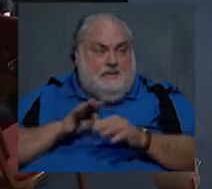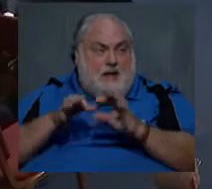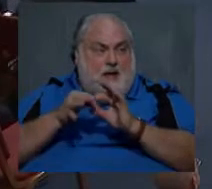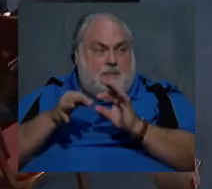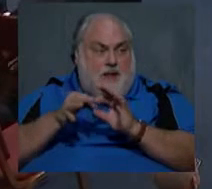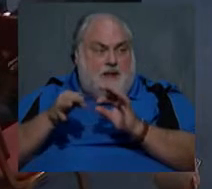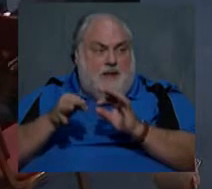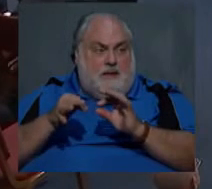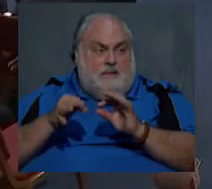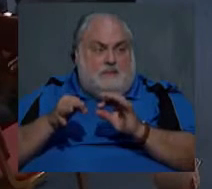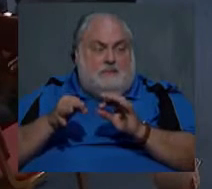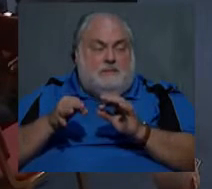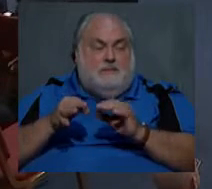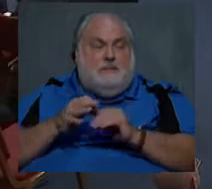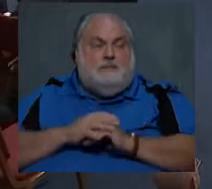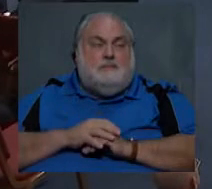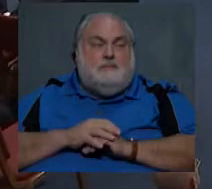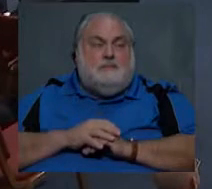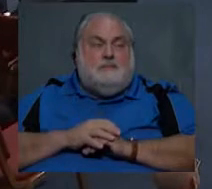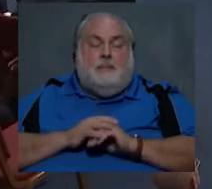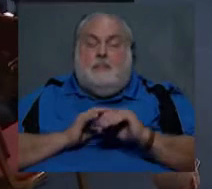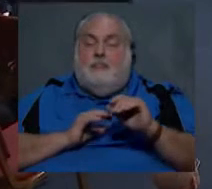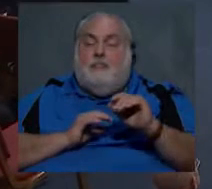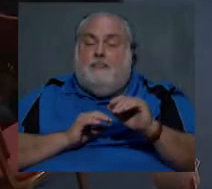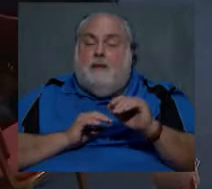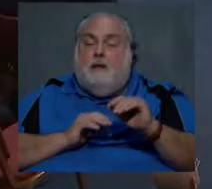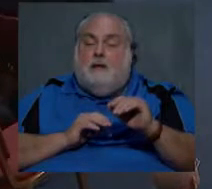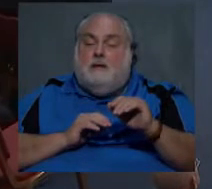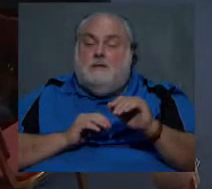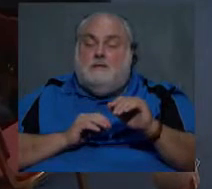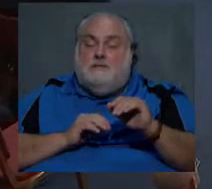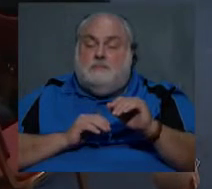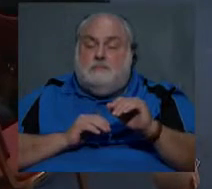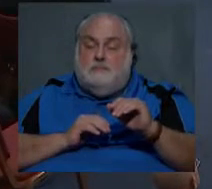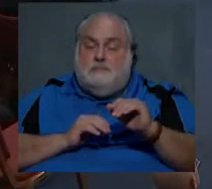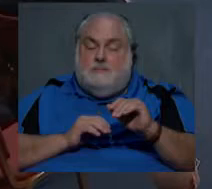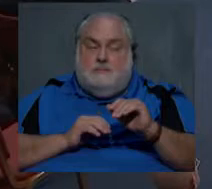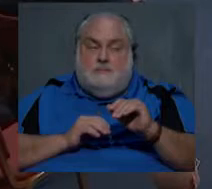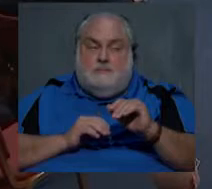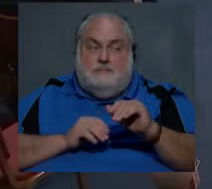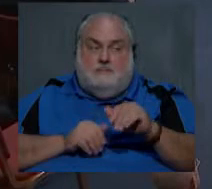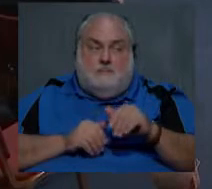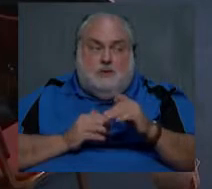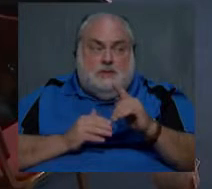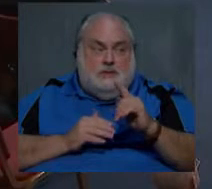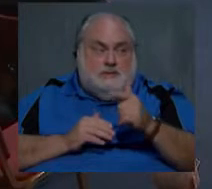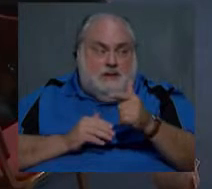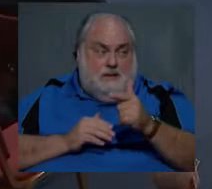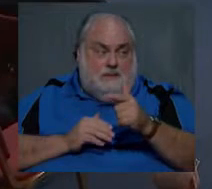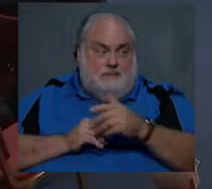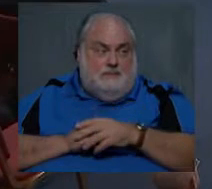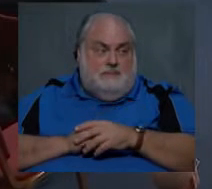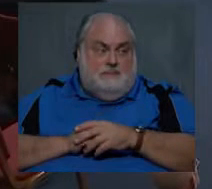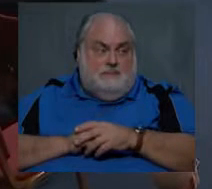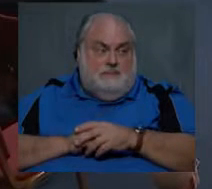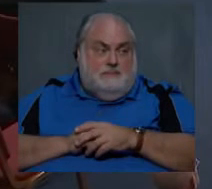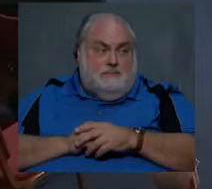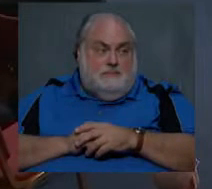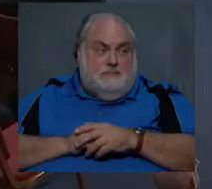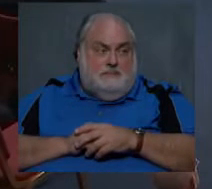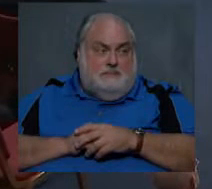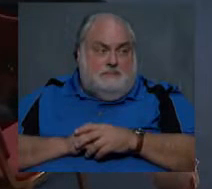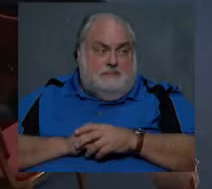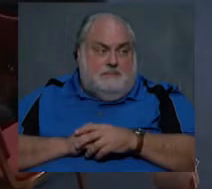and conditions therein. We just heard a motion for the consent agenda. Do I hear a second? Second. Thank you, Commissioner